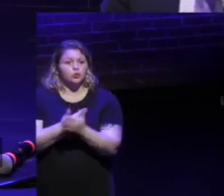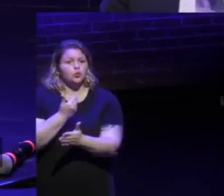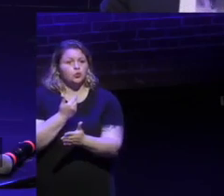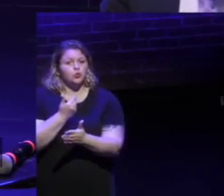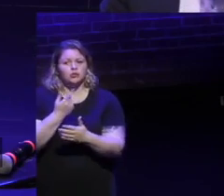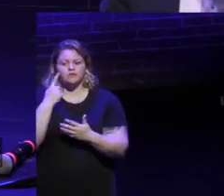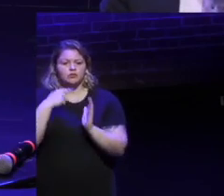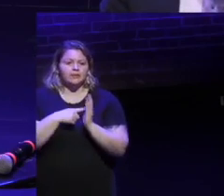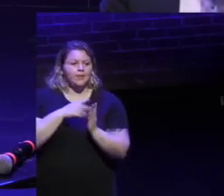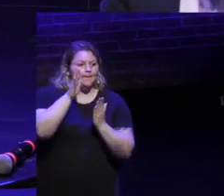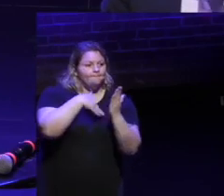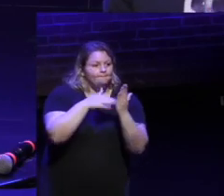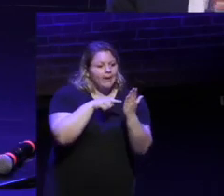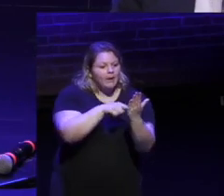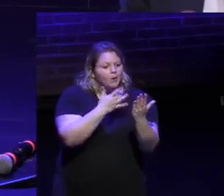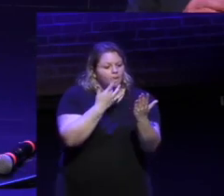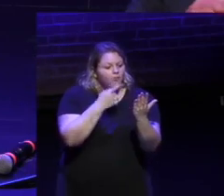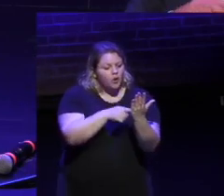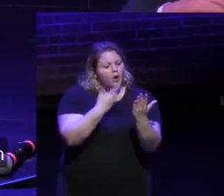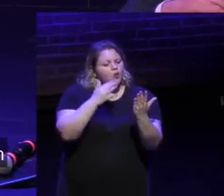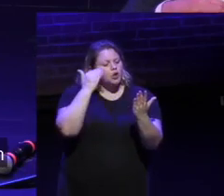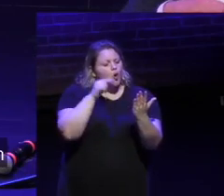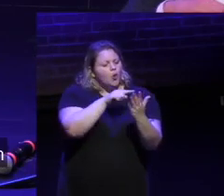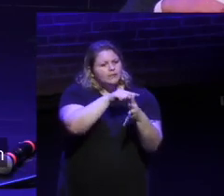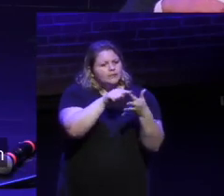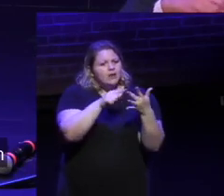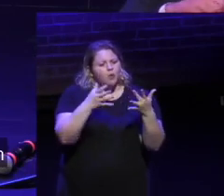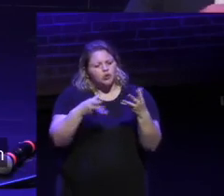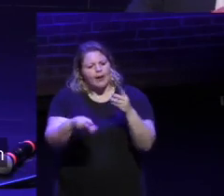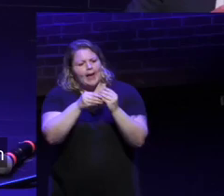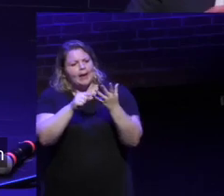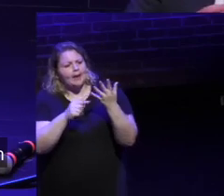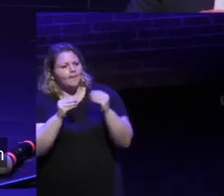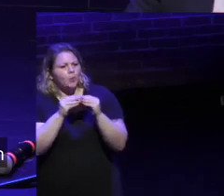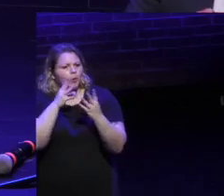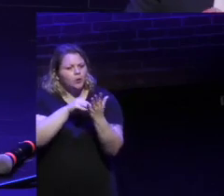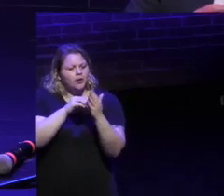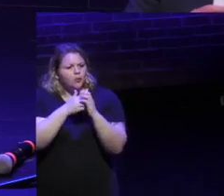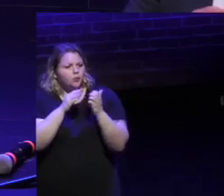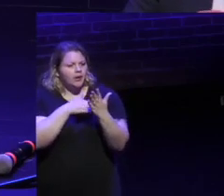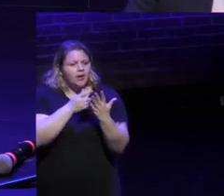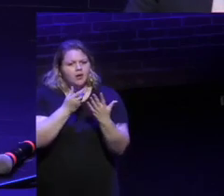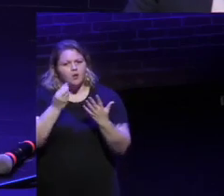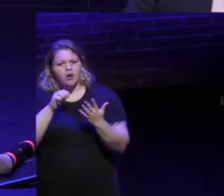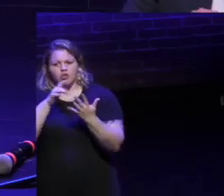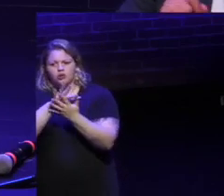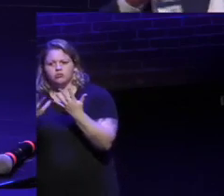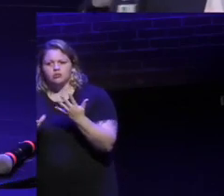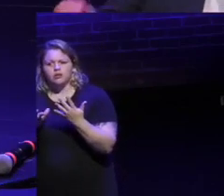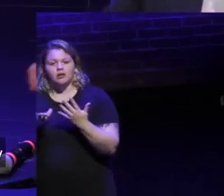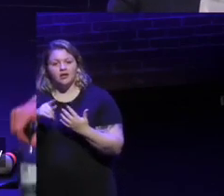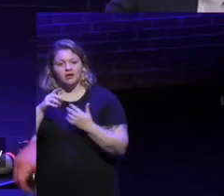to paint a certain way or cook certain foods, that they have access in the town of Acton to continuing education as